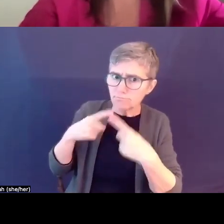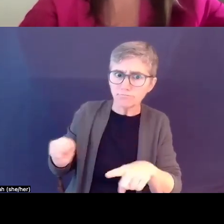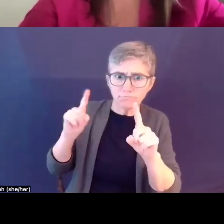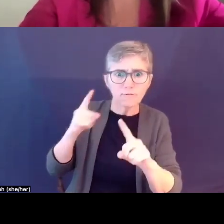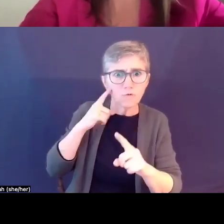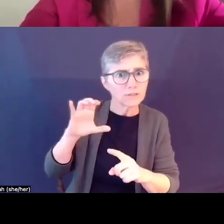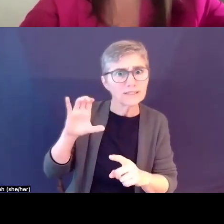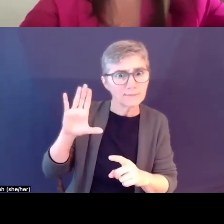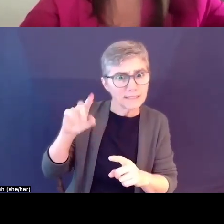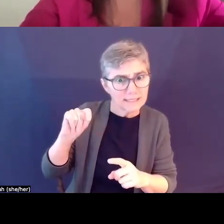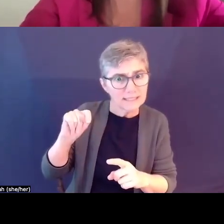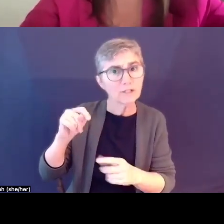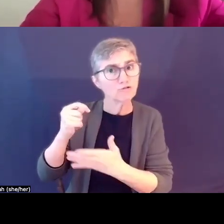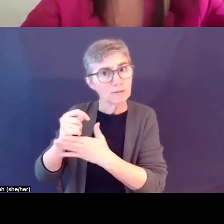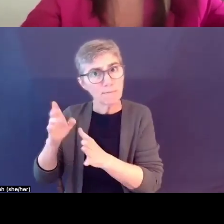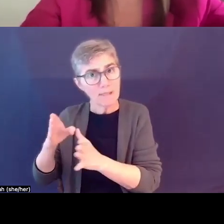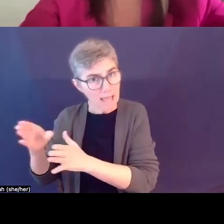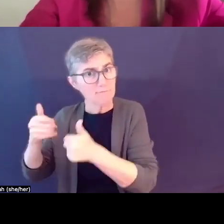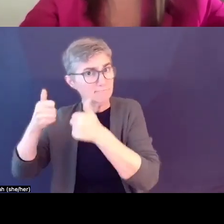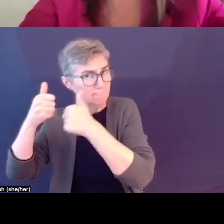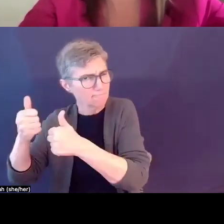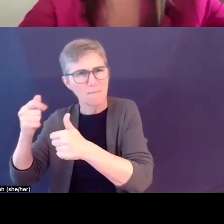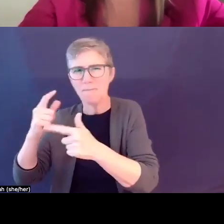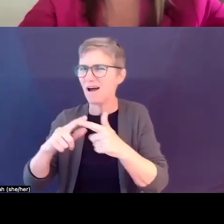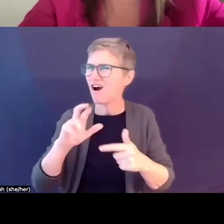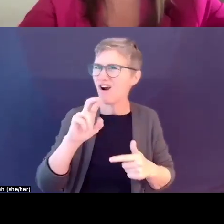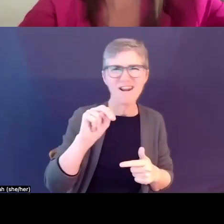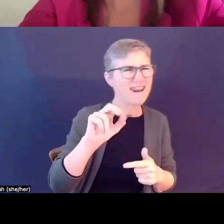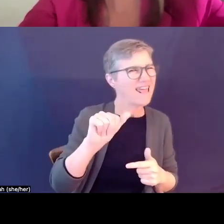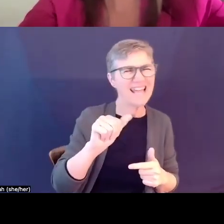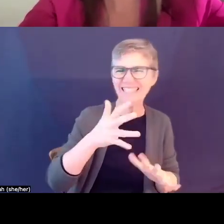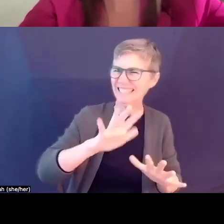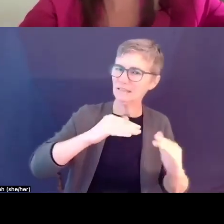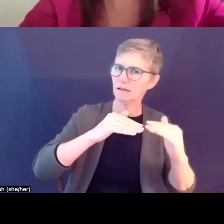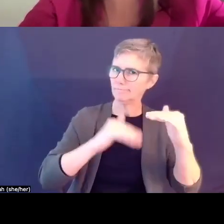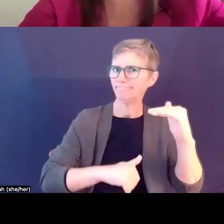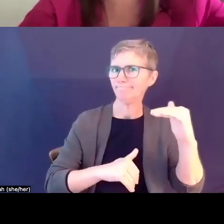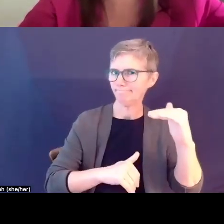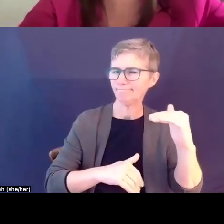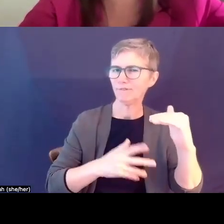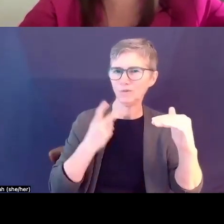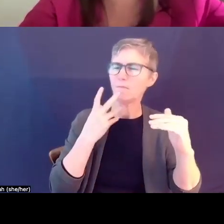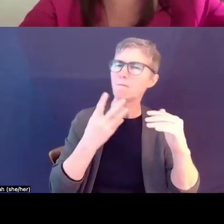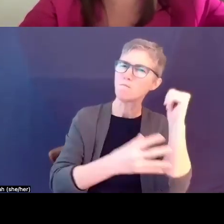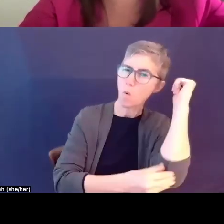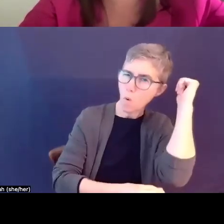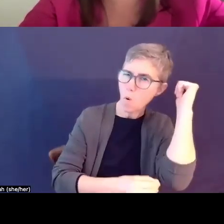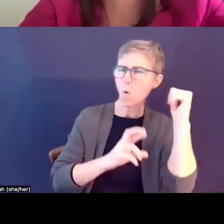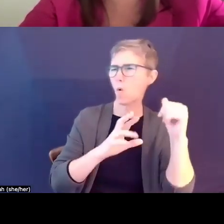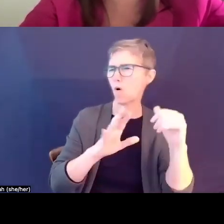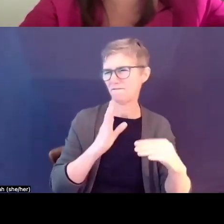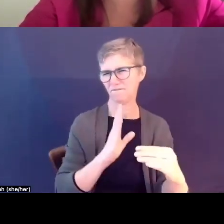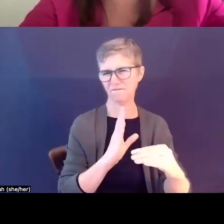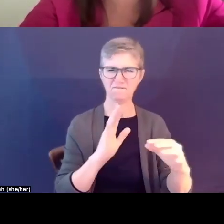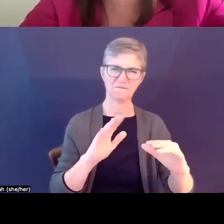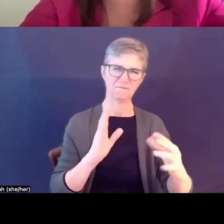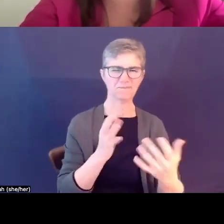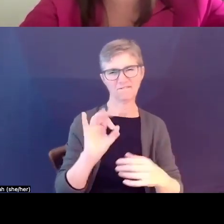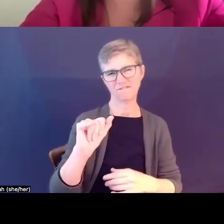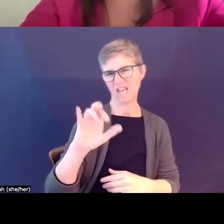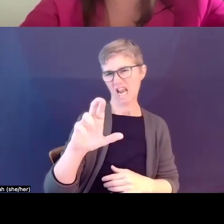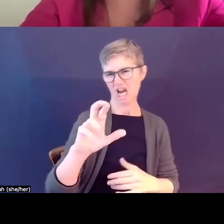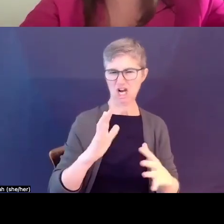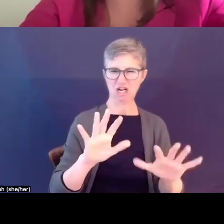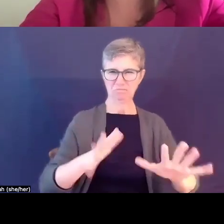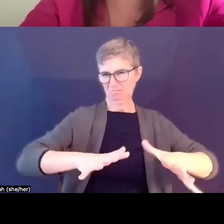treatment planning and CBT, but fell below our benchmarks in risk need assessment. We saw poor or fair agreement in ratings on their risk need assessment